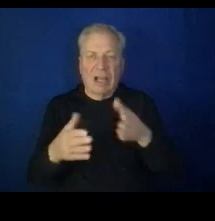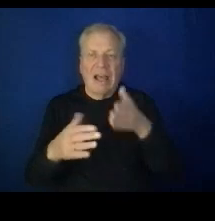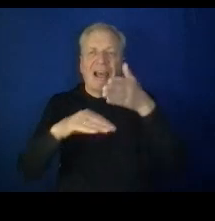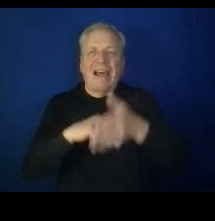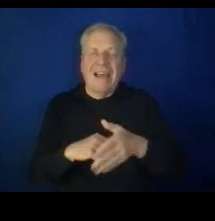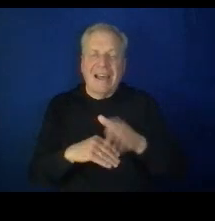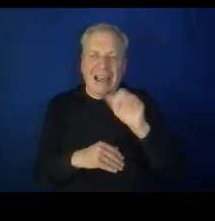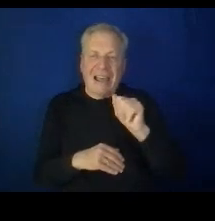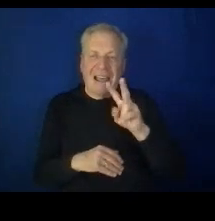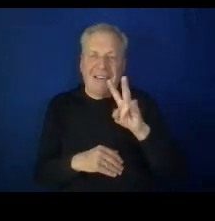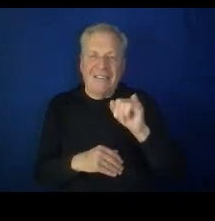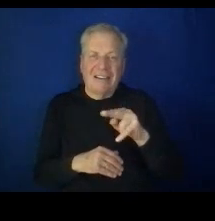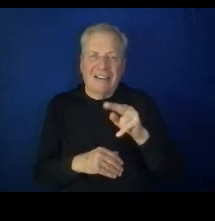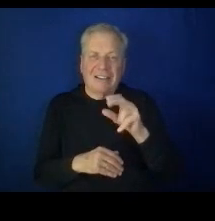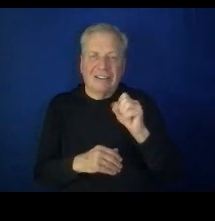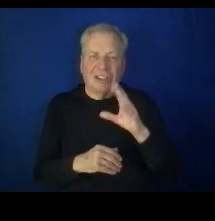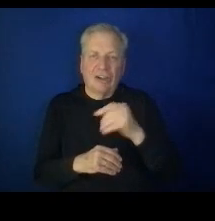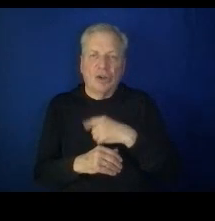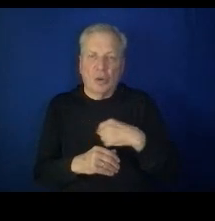would